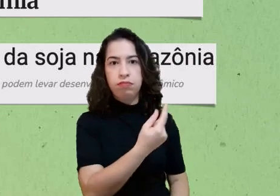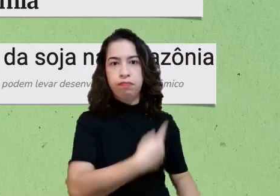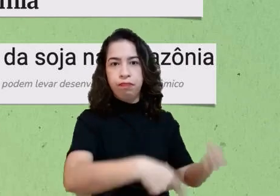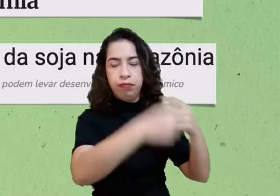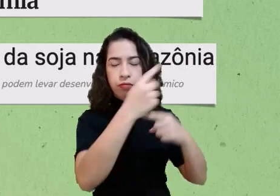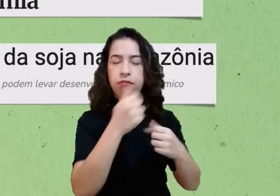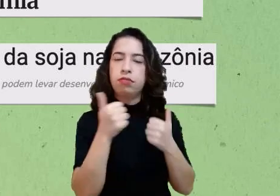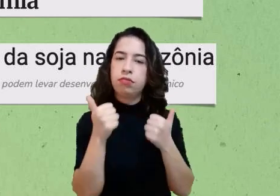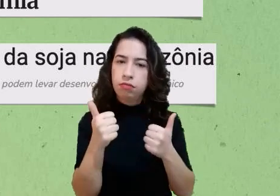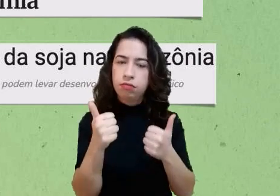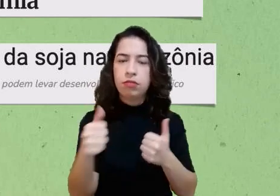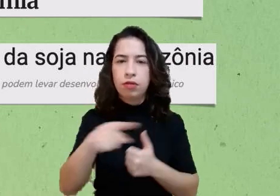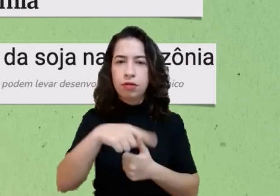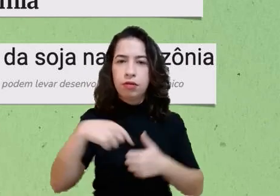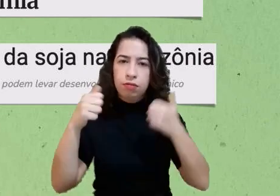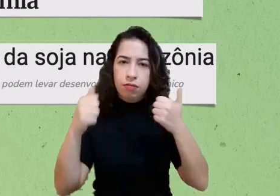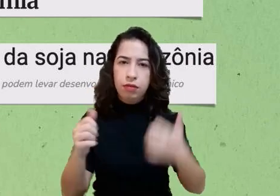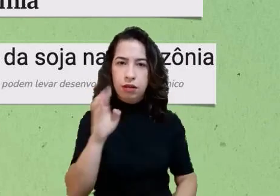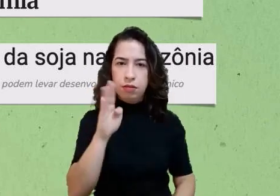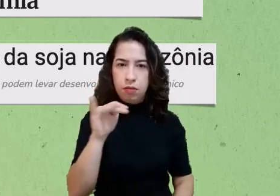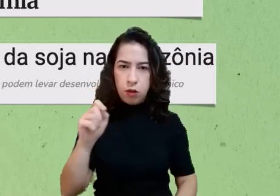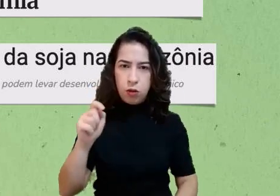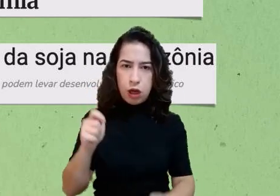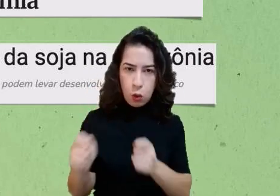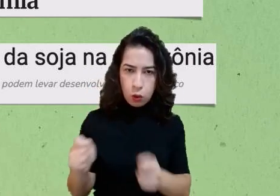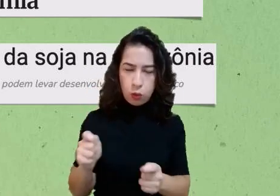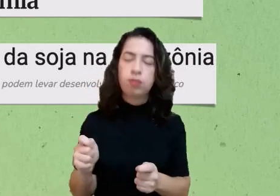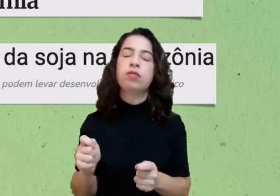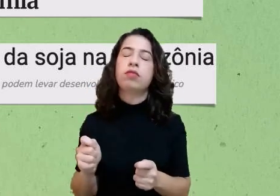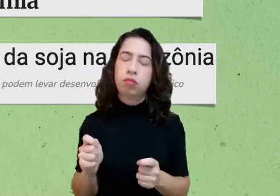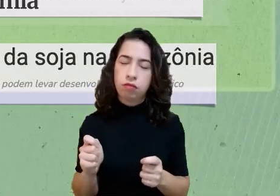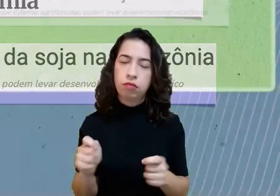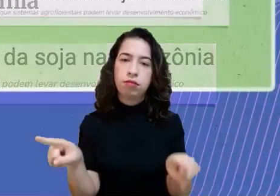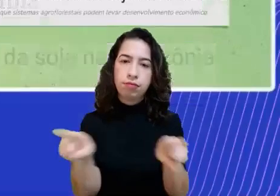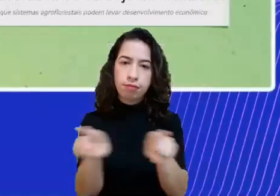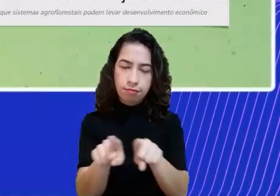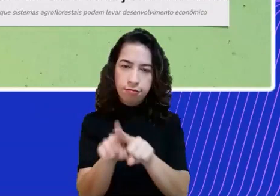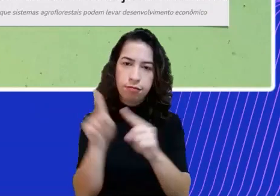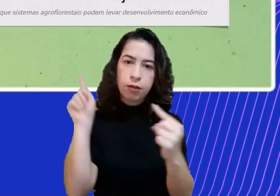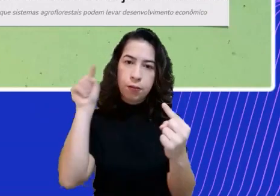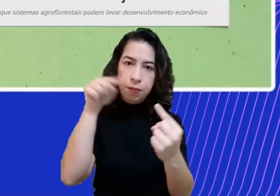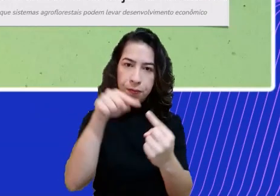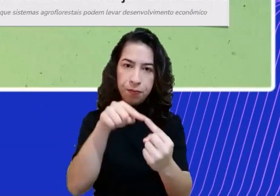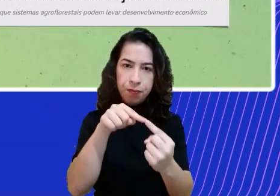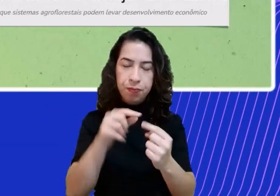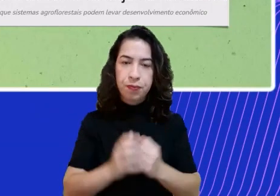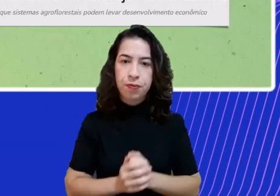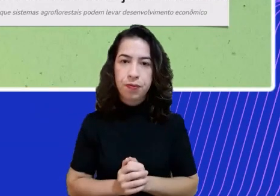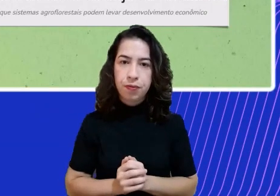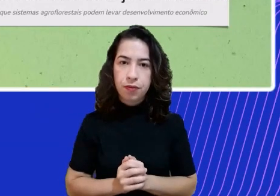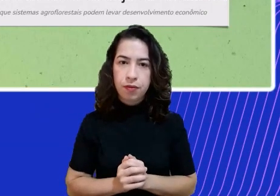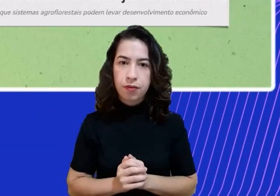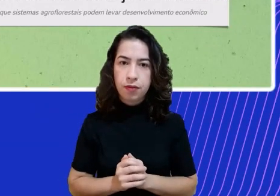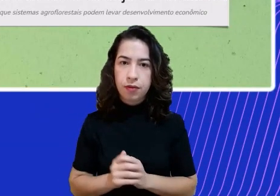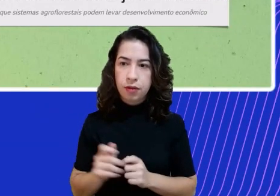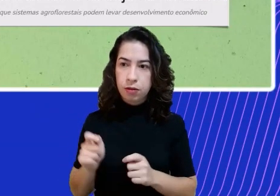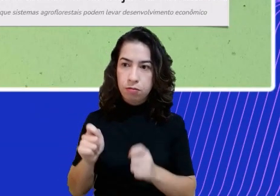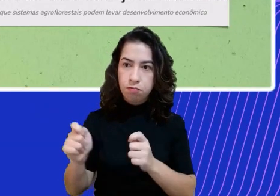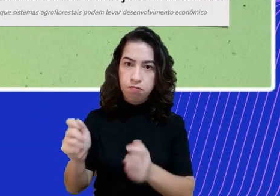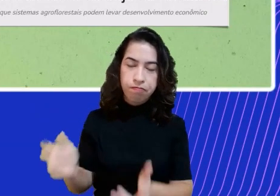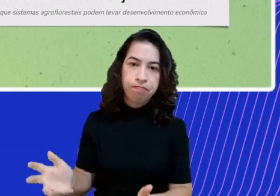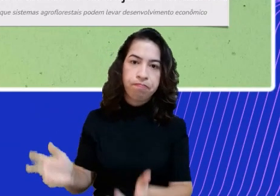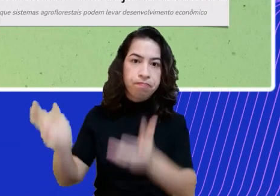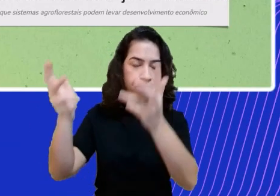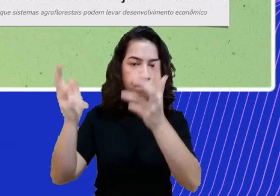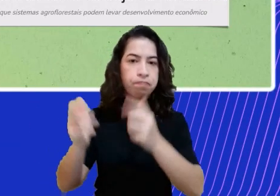talking about the paradigm of bioeconomy, we are also talking about an economy that